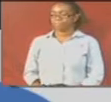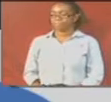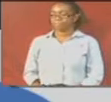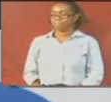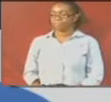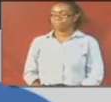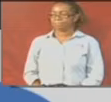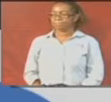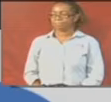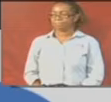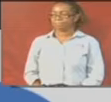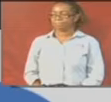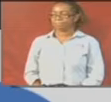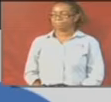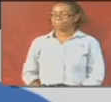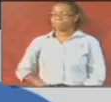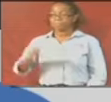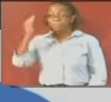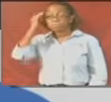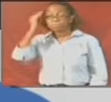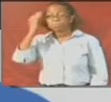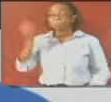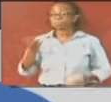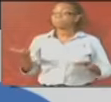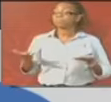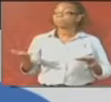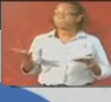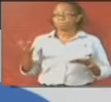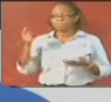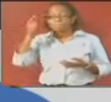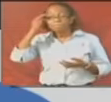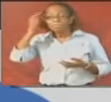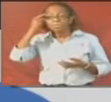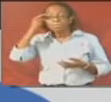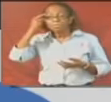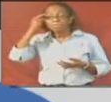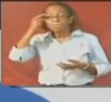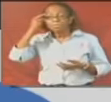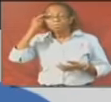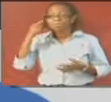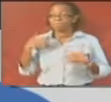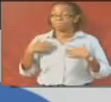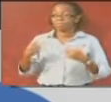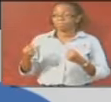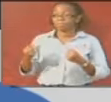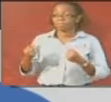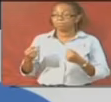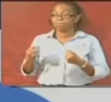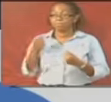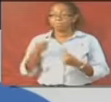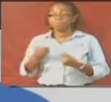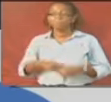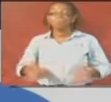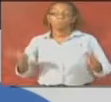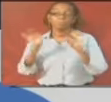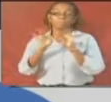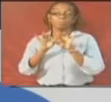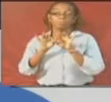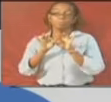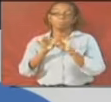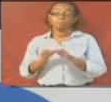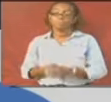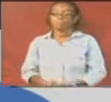please, we know that the mental health impact of the pandemic is also widely recognized. At this time, people are at higher